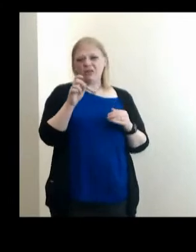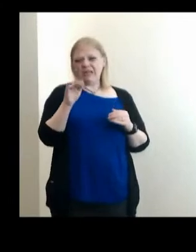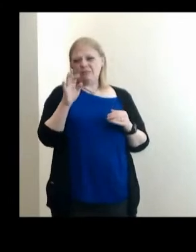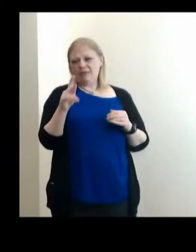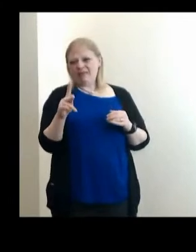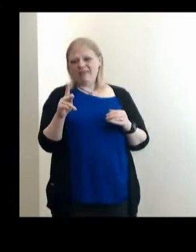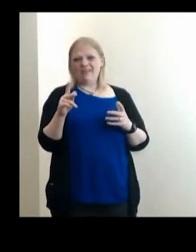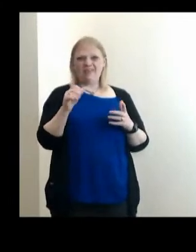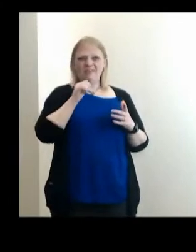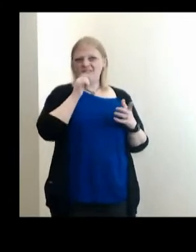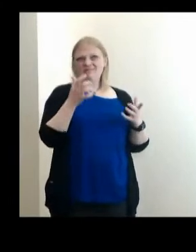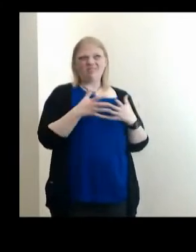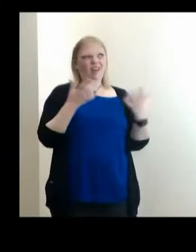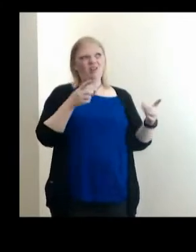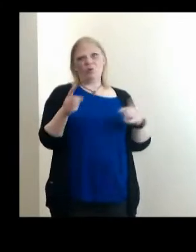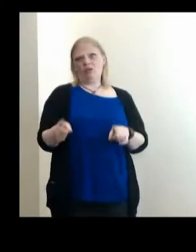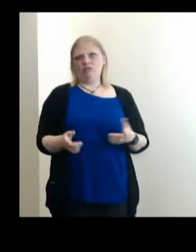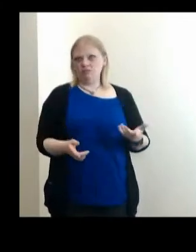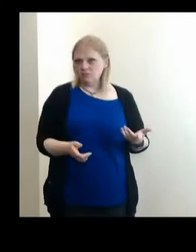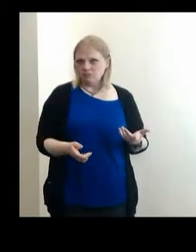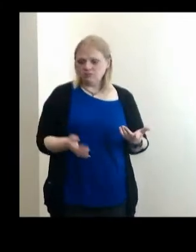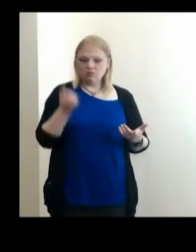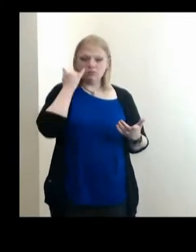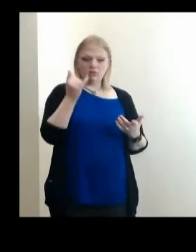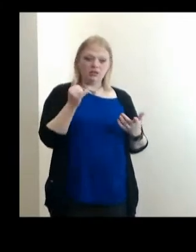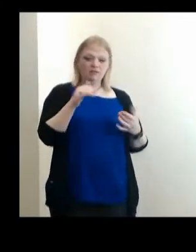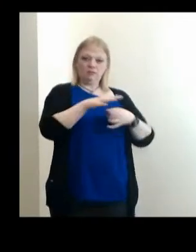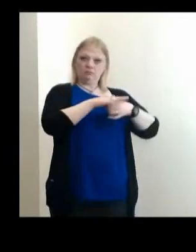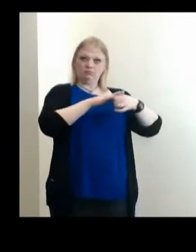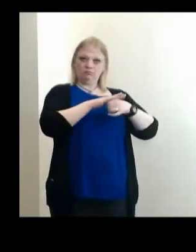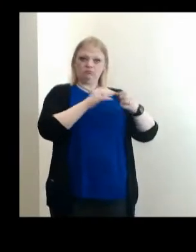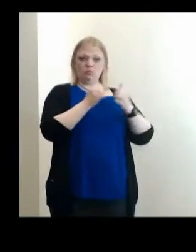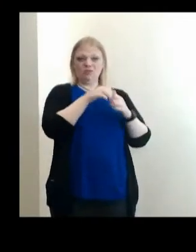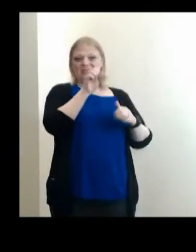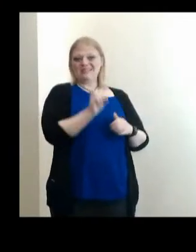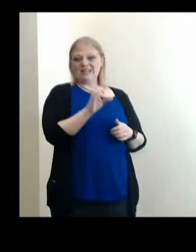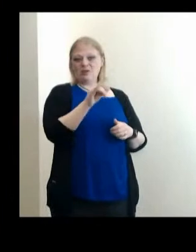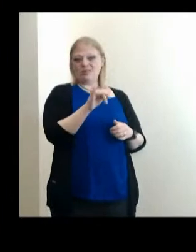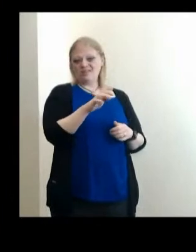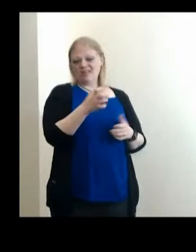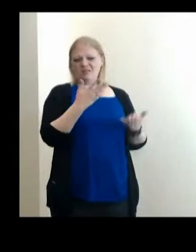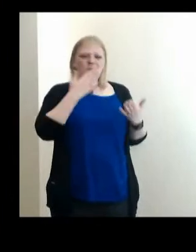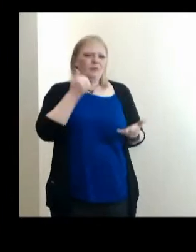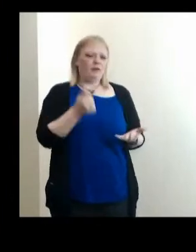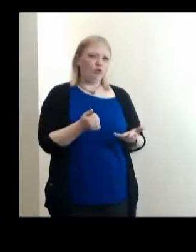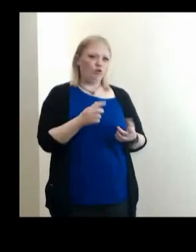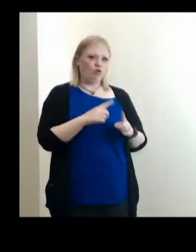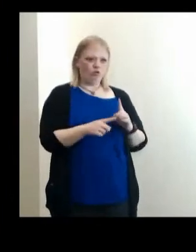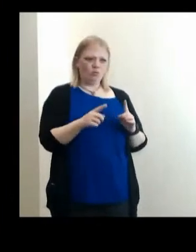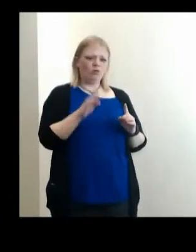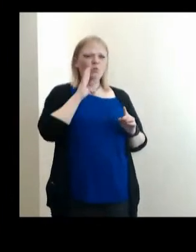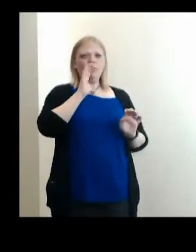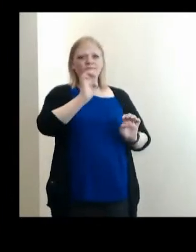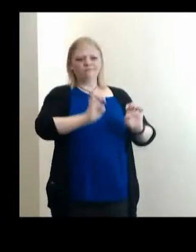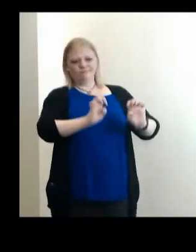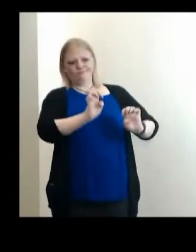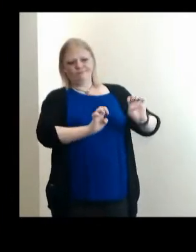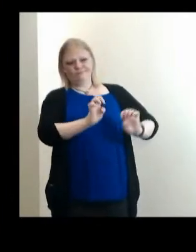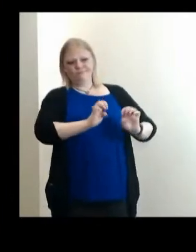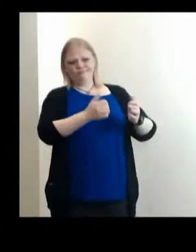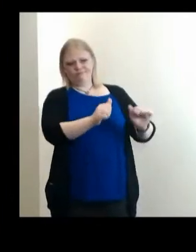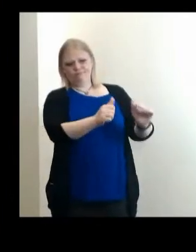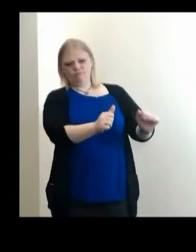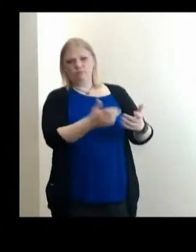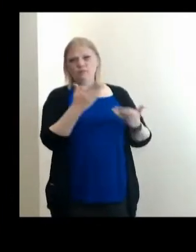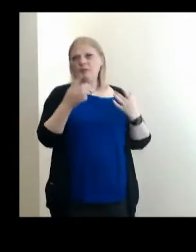wasn't a whole lot going around. If we were in a neighborhood like we were with Southside, it probably would have been better. But we're going to experiment with that. We